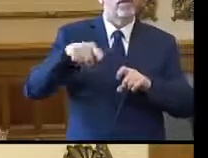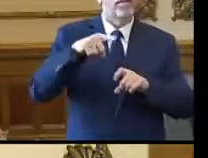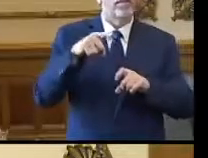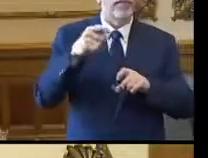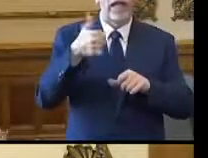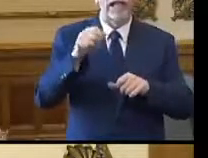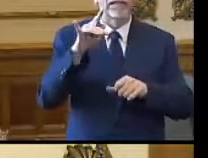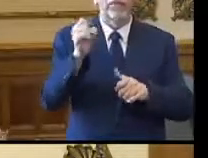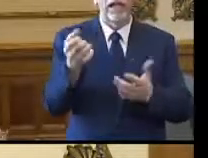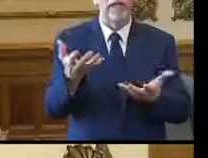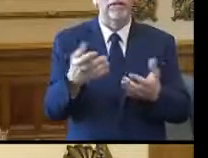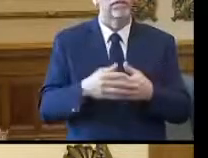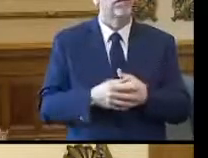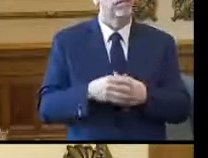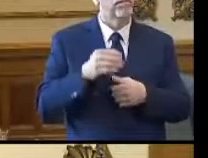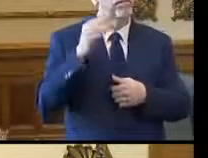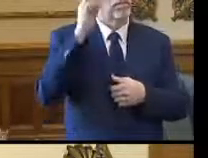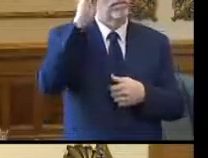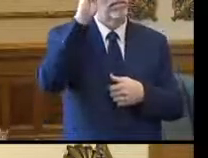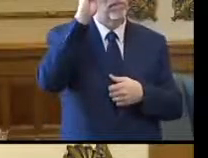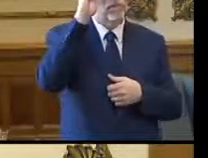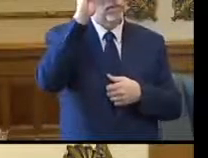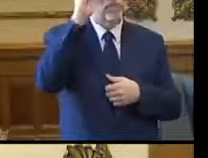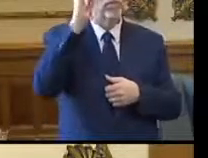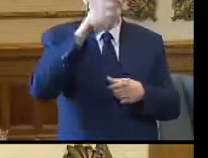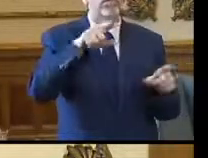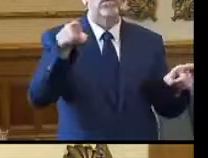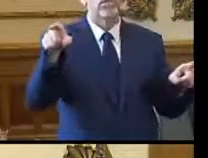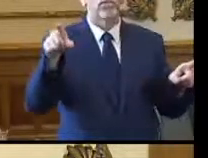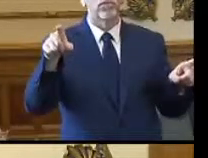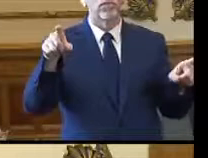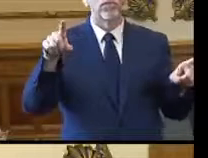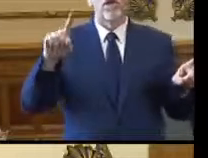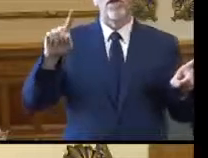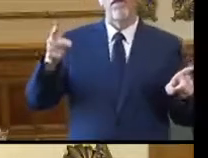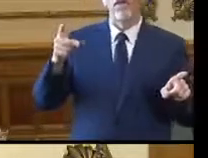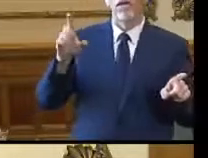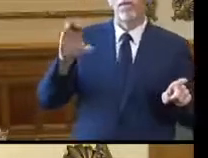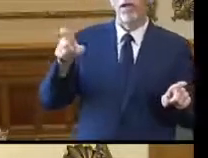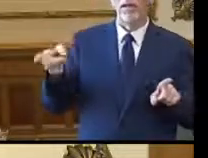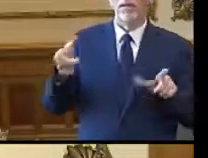get? Any supply they can get? Can you clarify that? Yep. You go first.